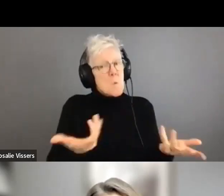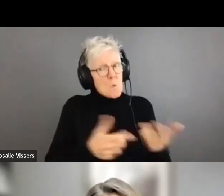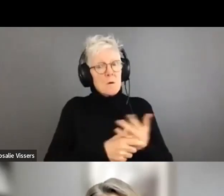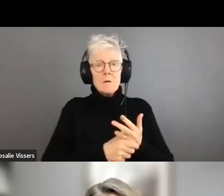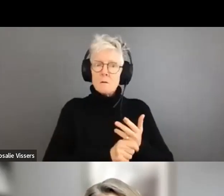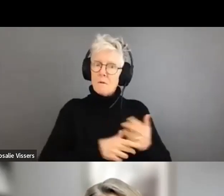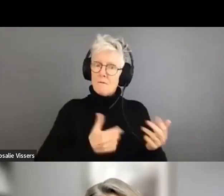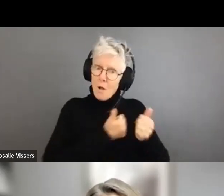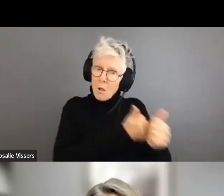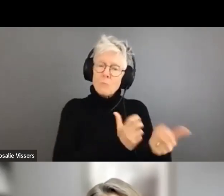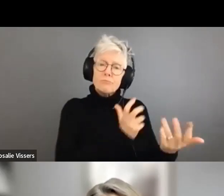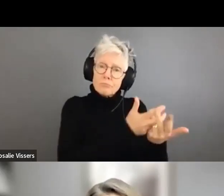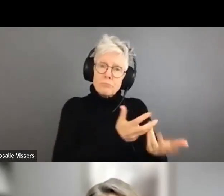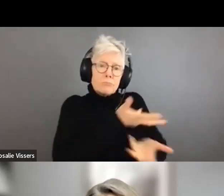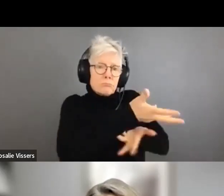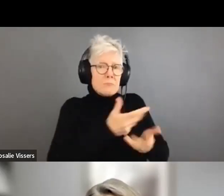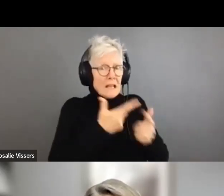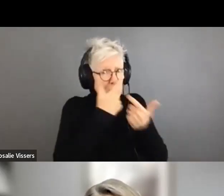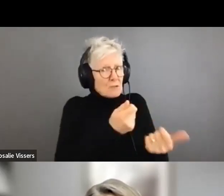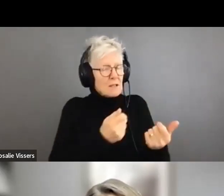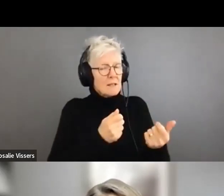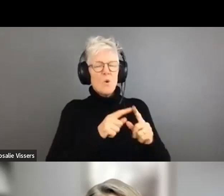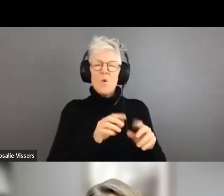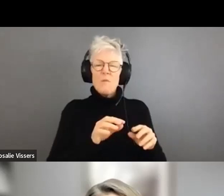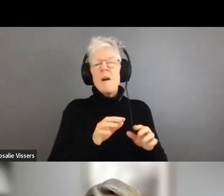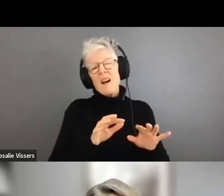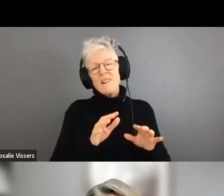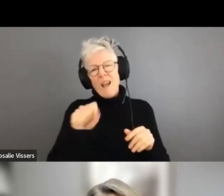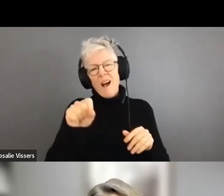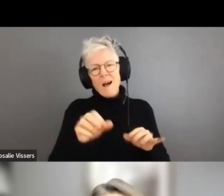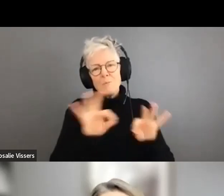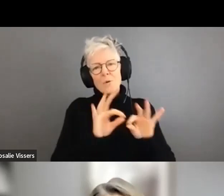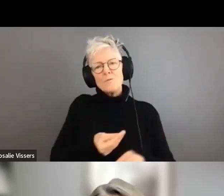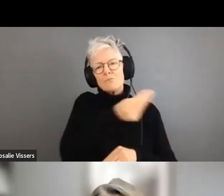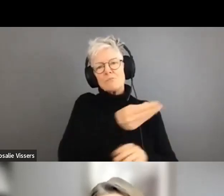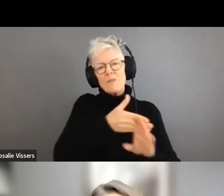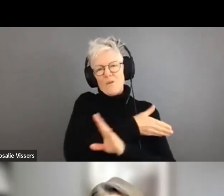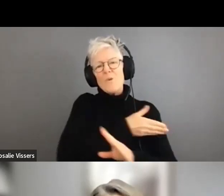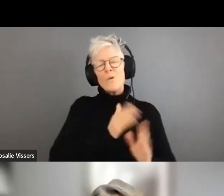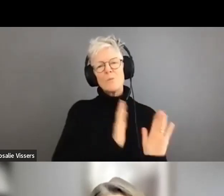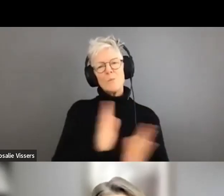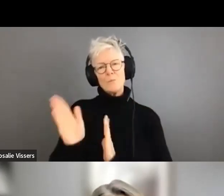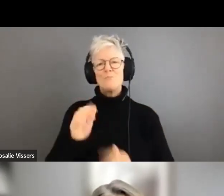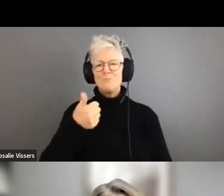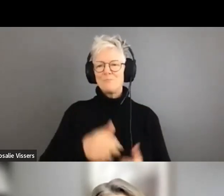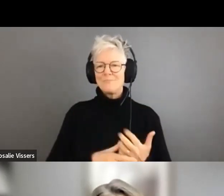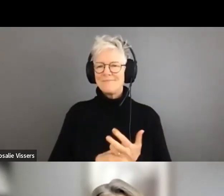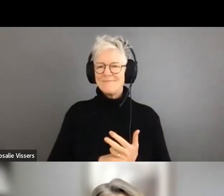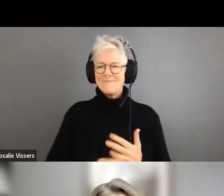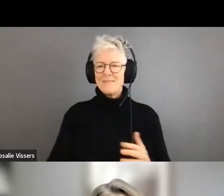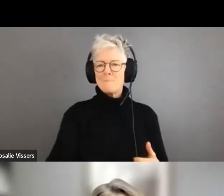comes up, we're gonna ask about it. So you want to prepare them ahead of time. Is that fair, Mickey? And I owe you